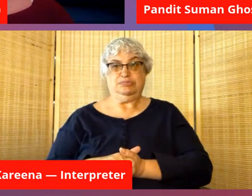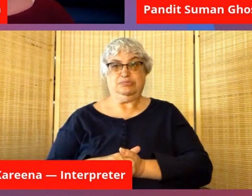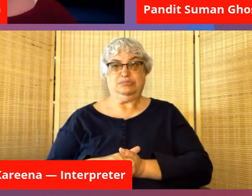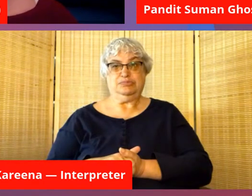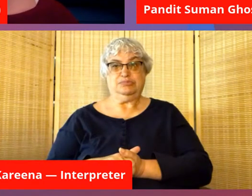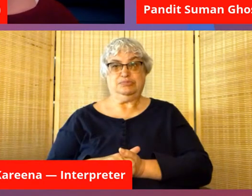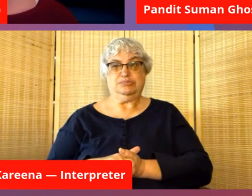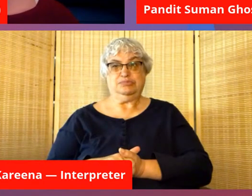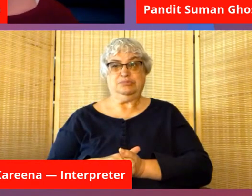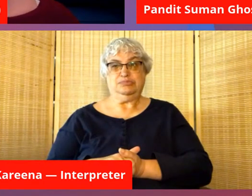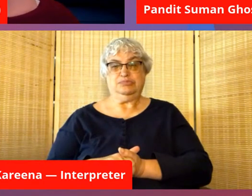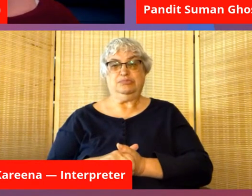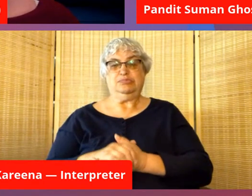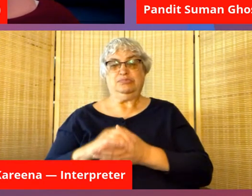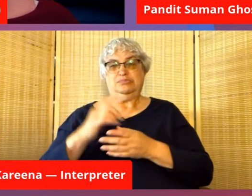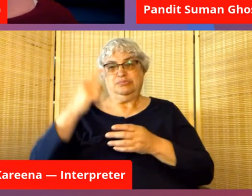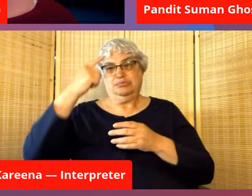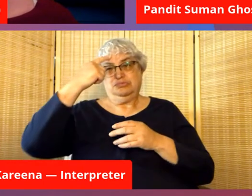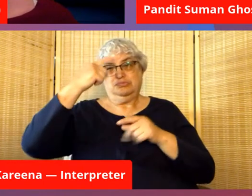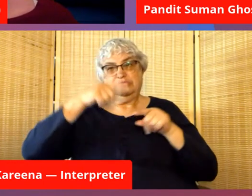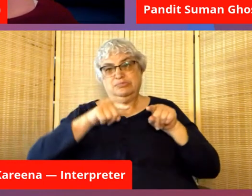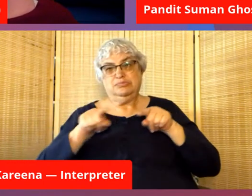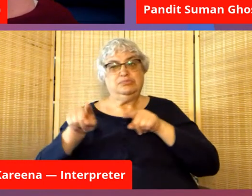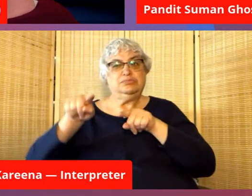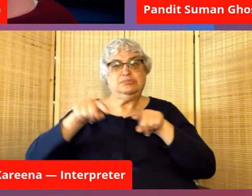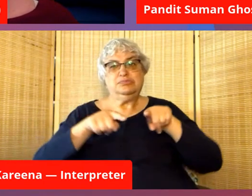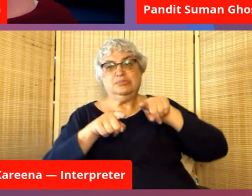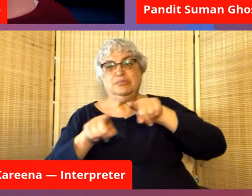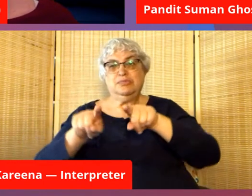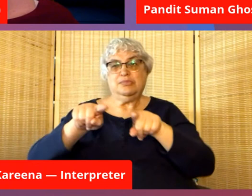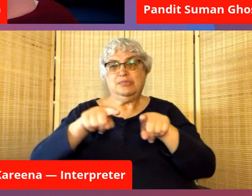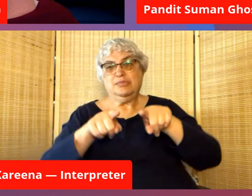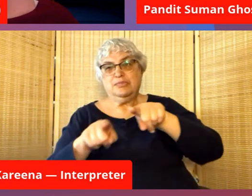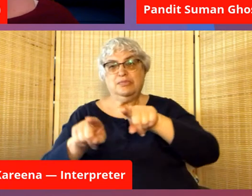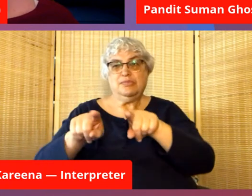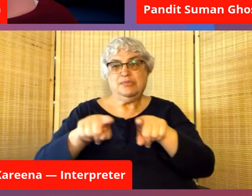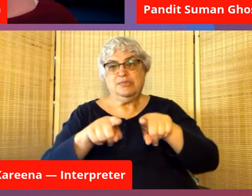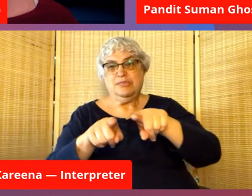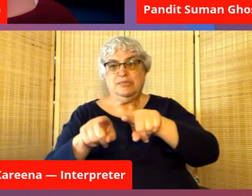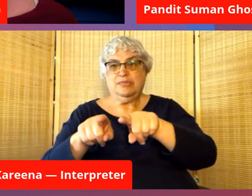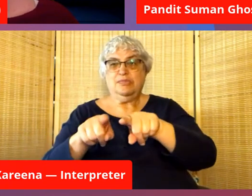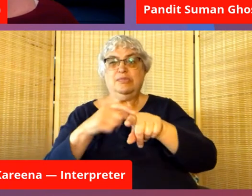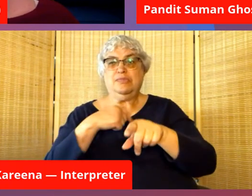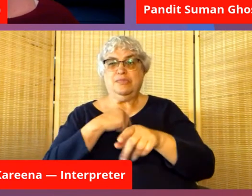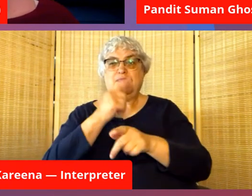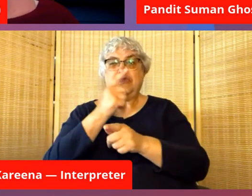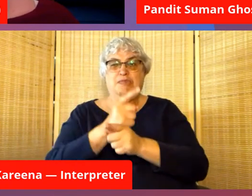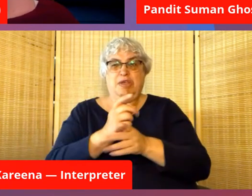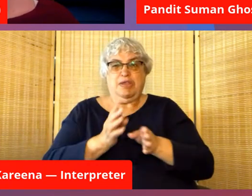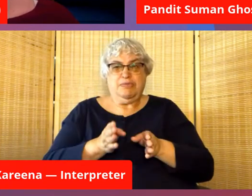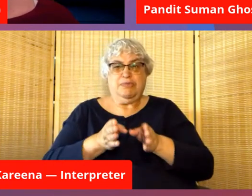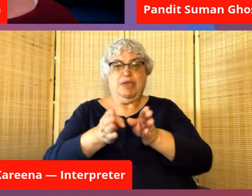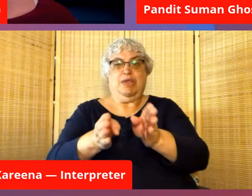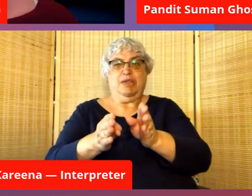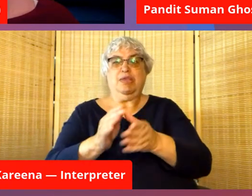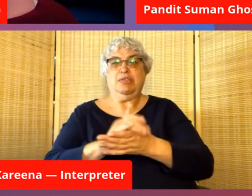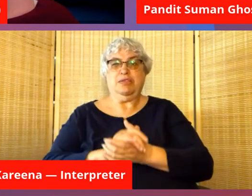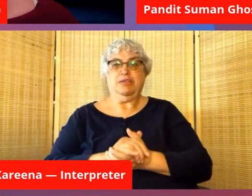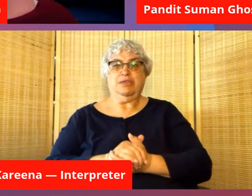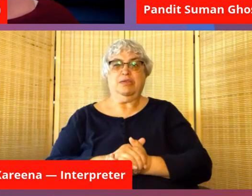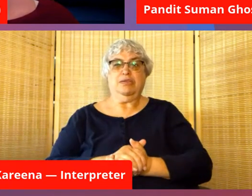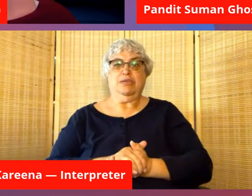And make it work, make it move in the desired direction so that I am on the right path by the end of the day.